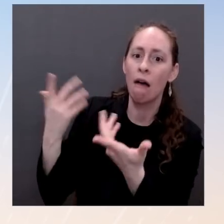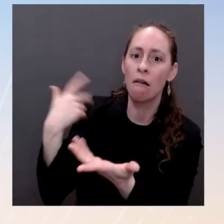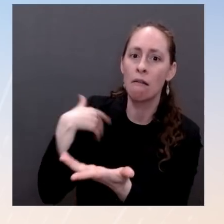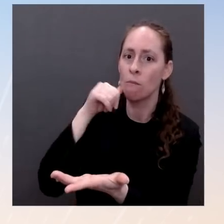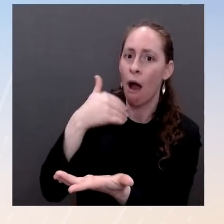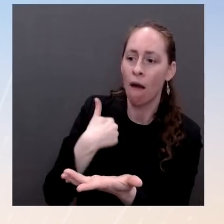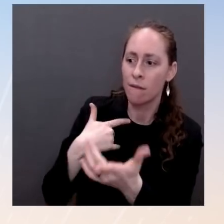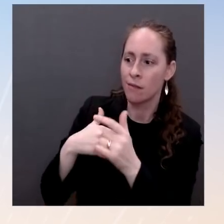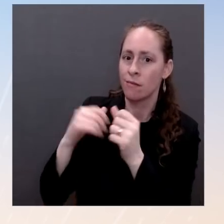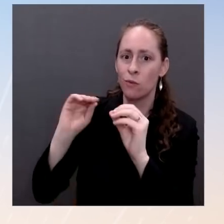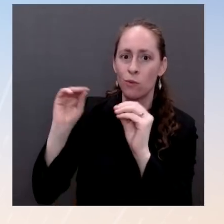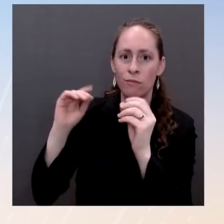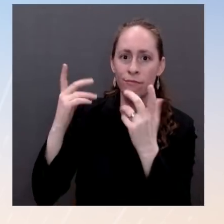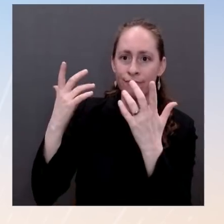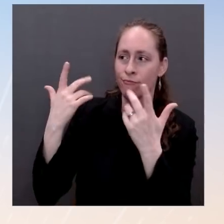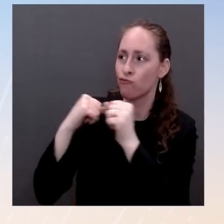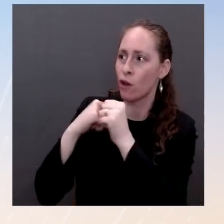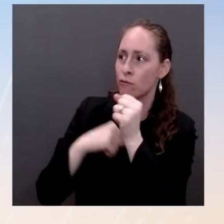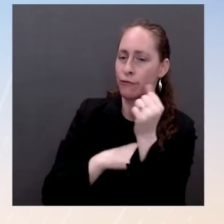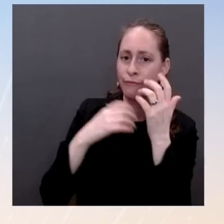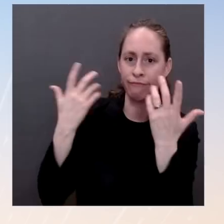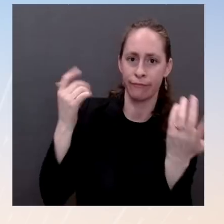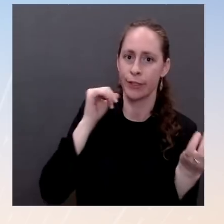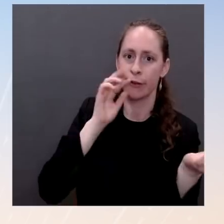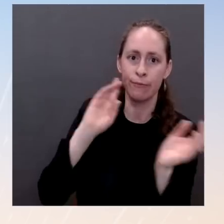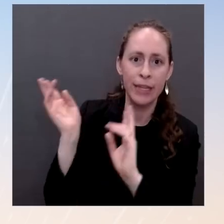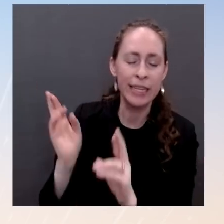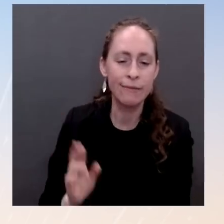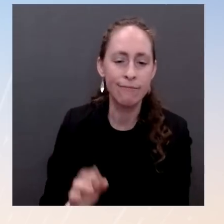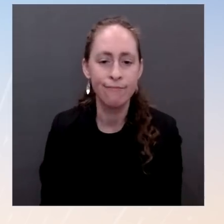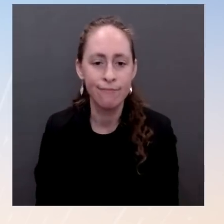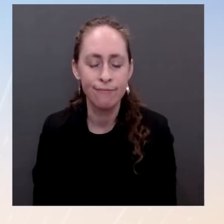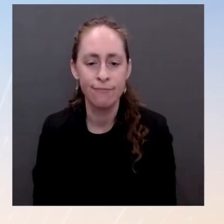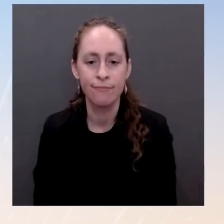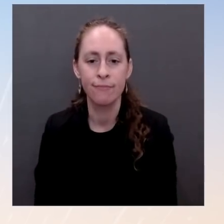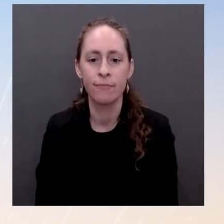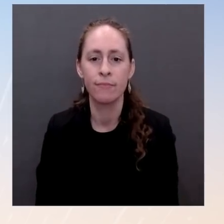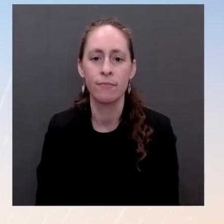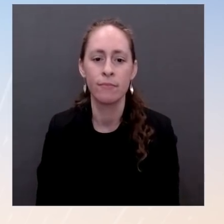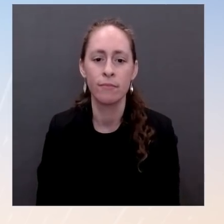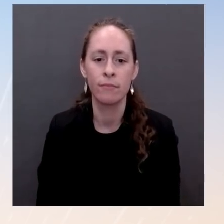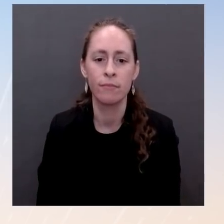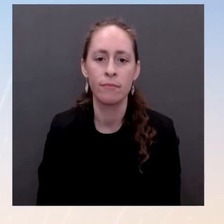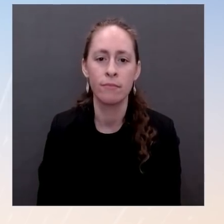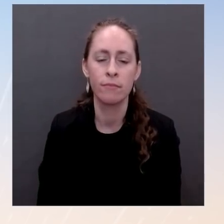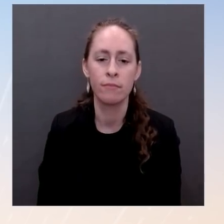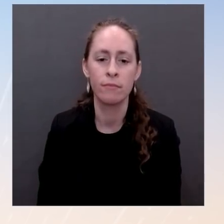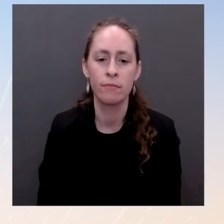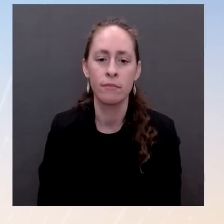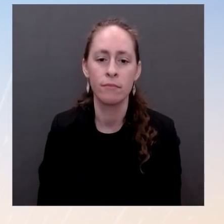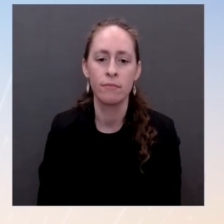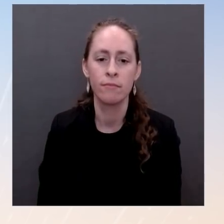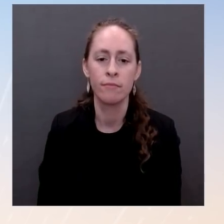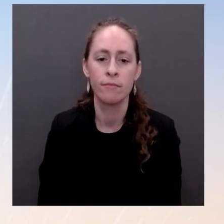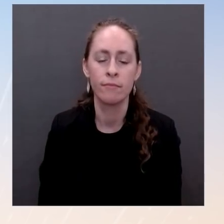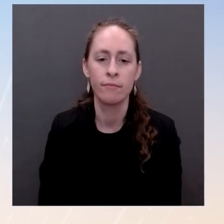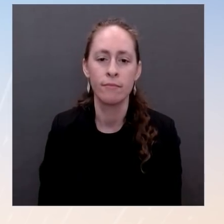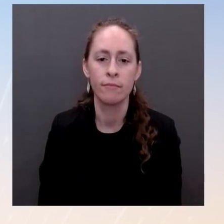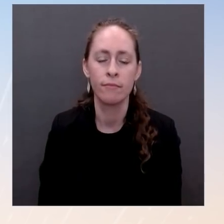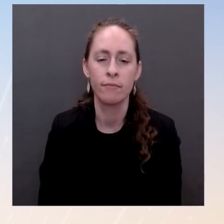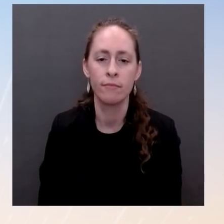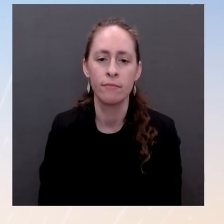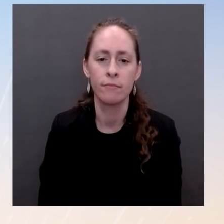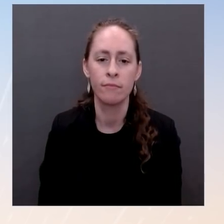Creating a gas tax holiday takes legislation. Yeah. And I'm wondering, what are other things that the president can do on his own